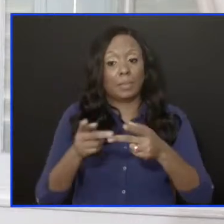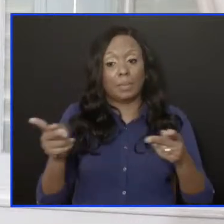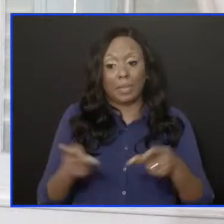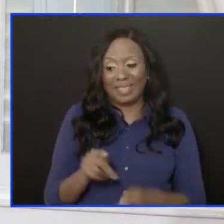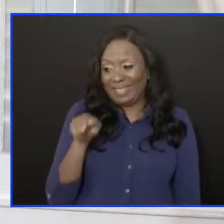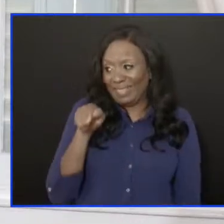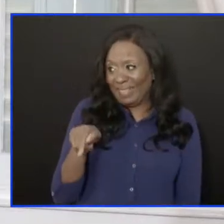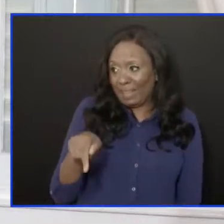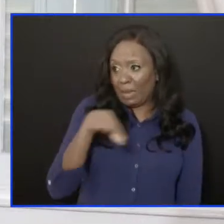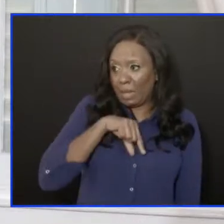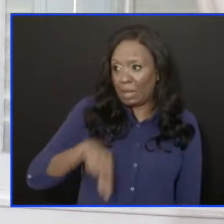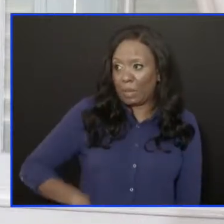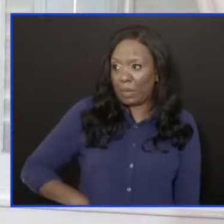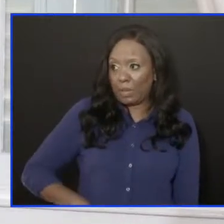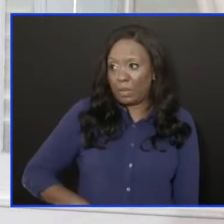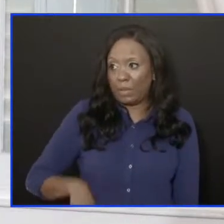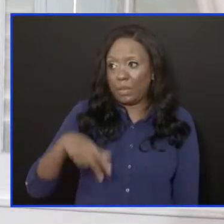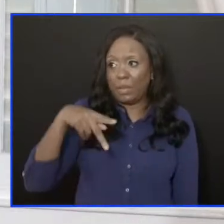off of the gymnasium